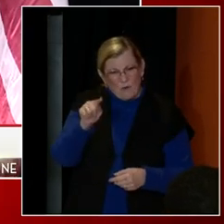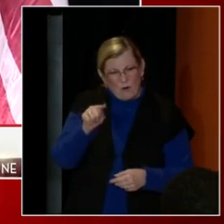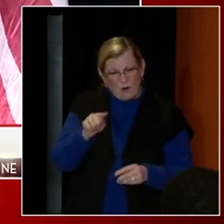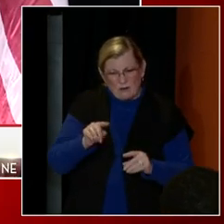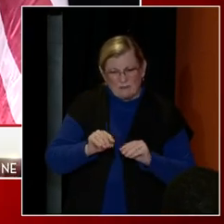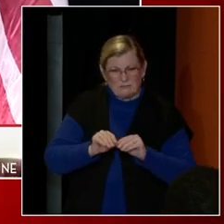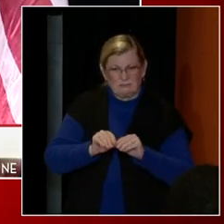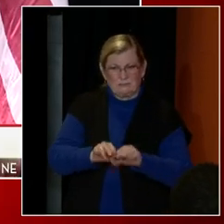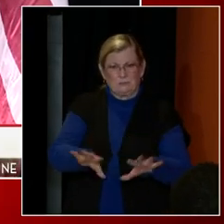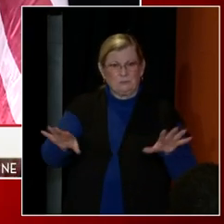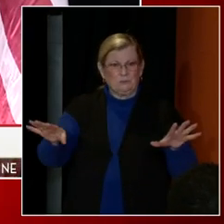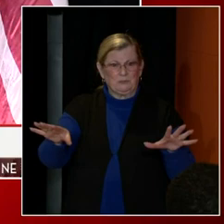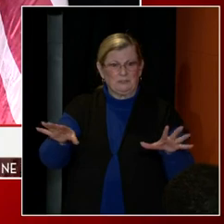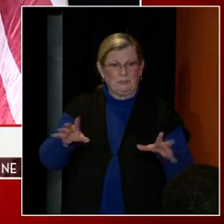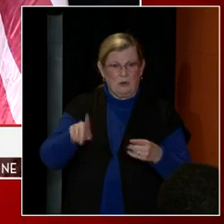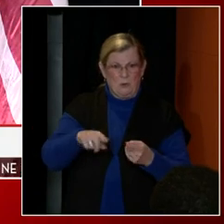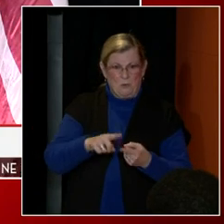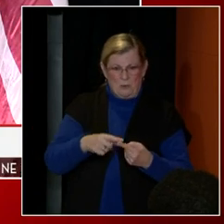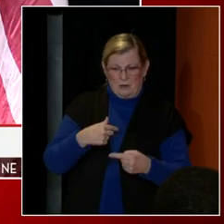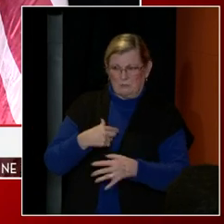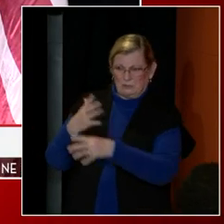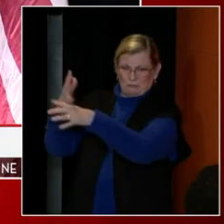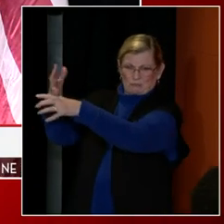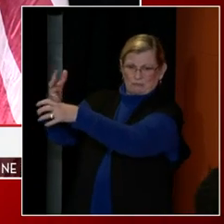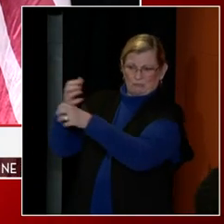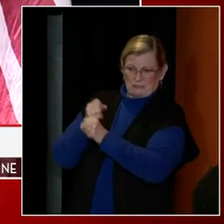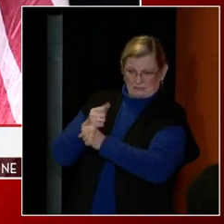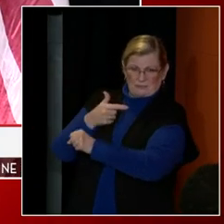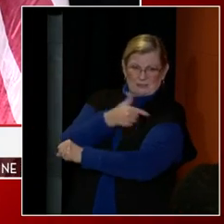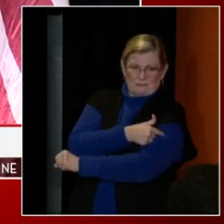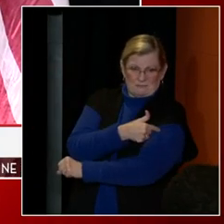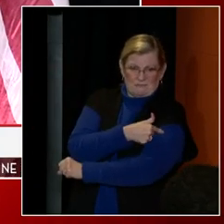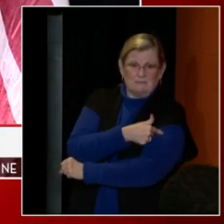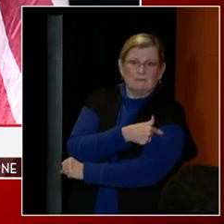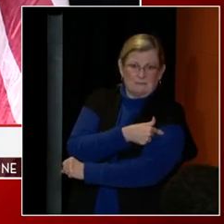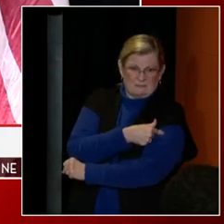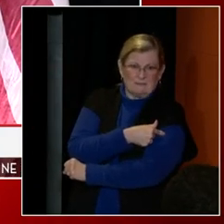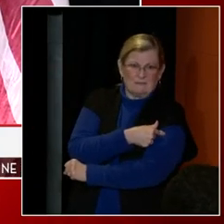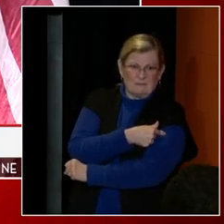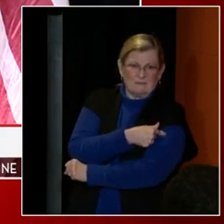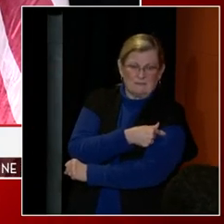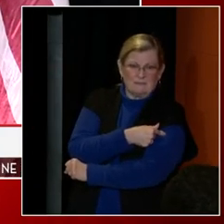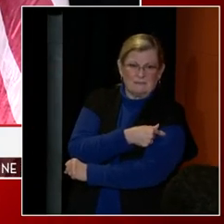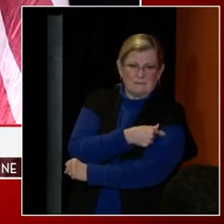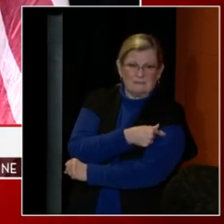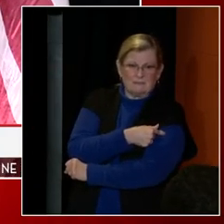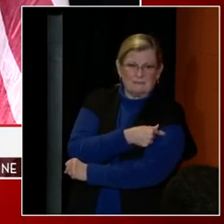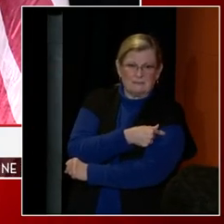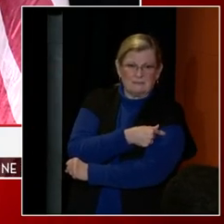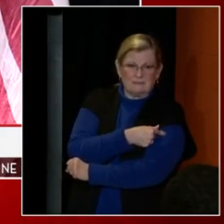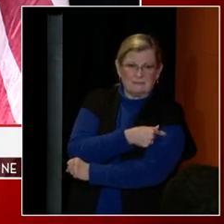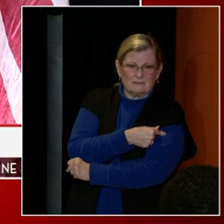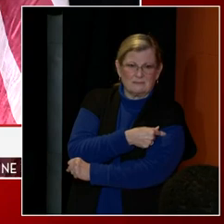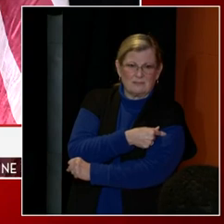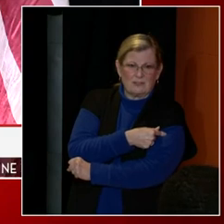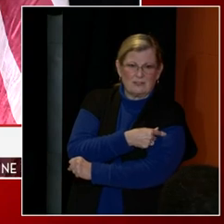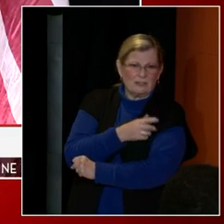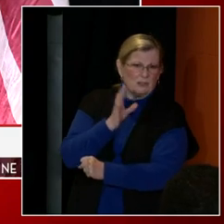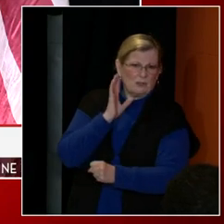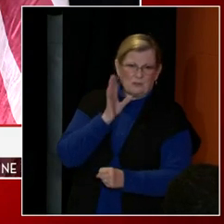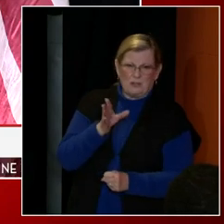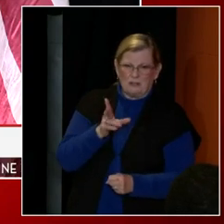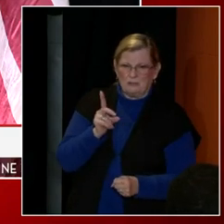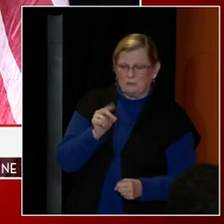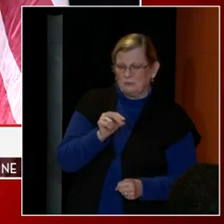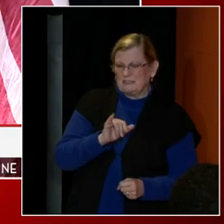will, whenever we receive vaccines, it's always going to be like it was. We expect that it will always be as it was this week. If anything changes,